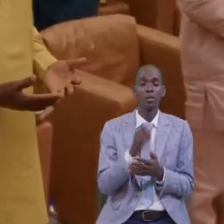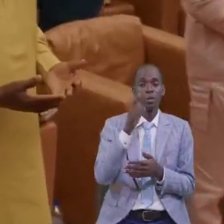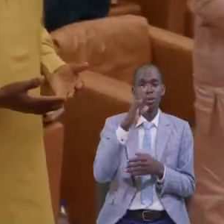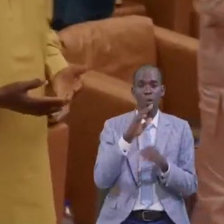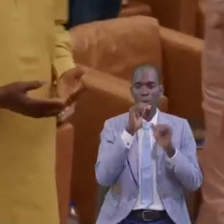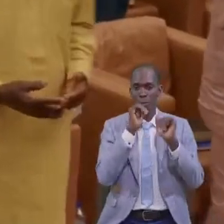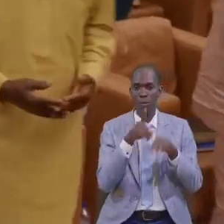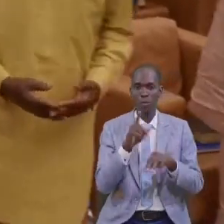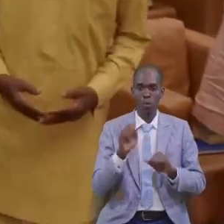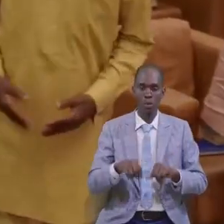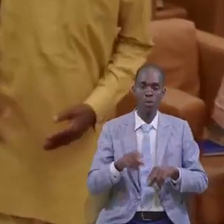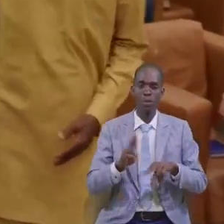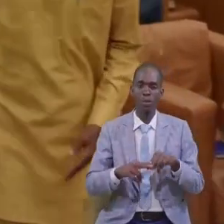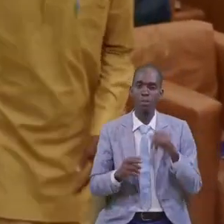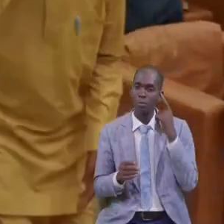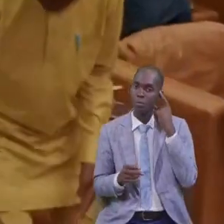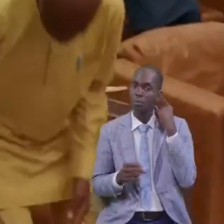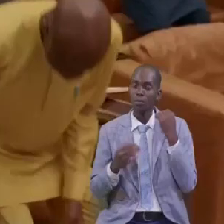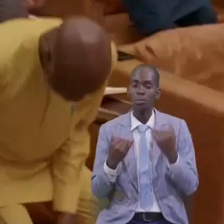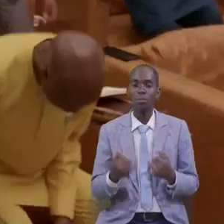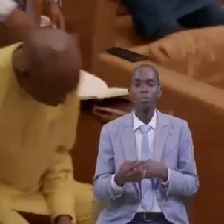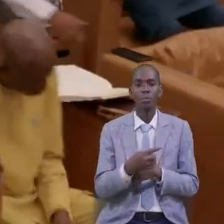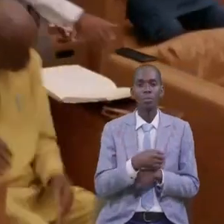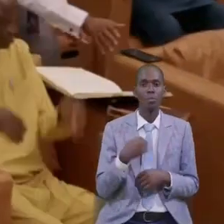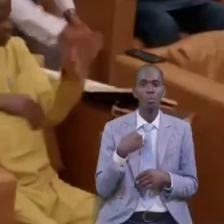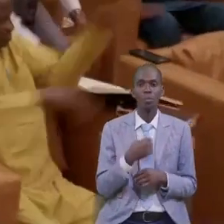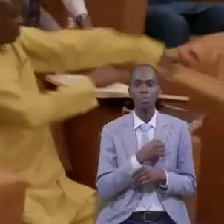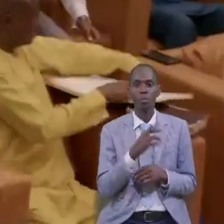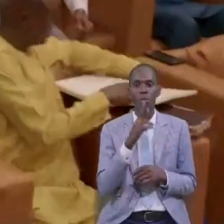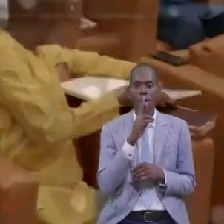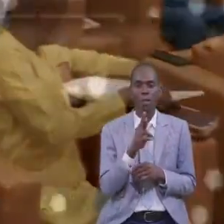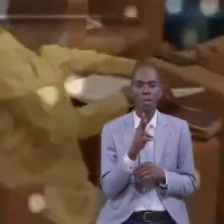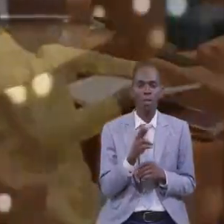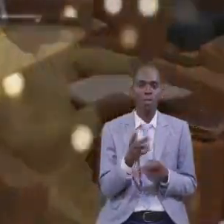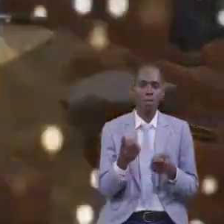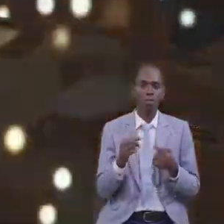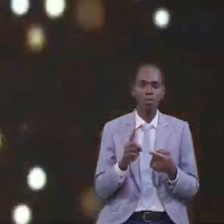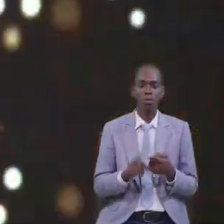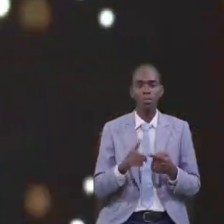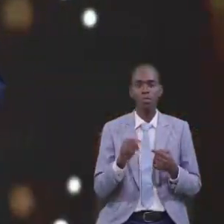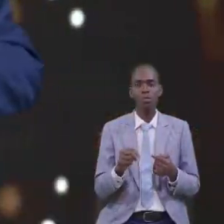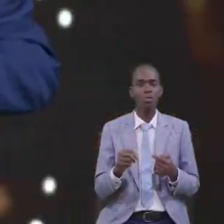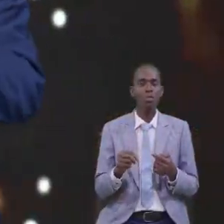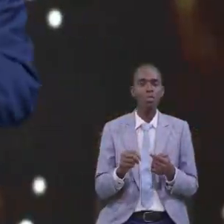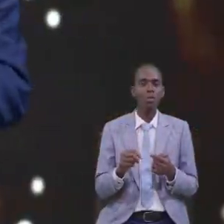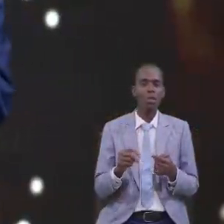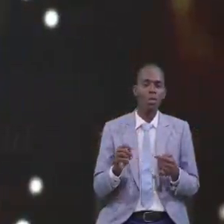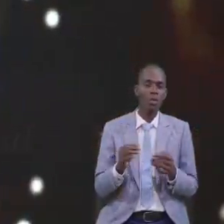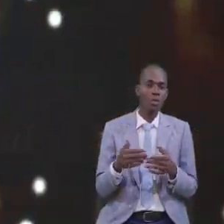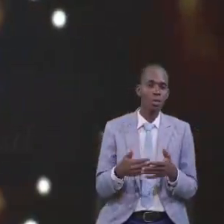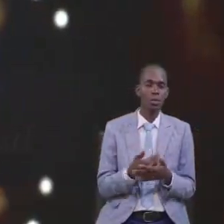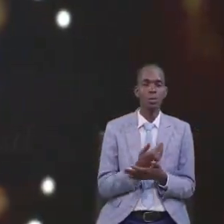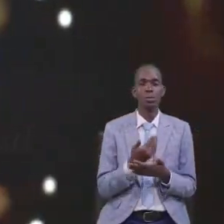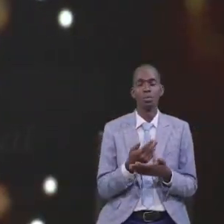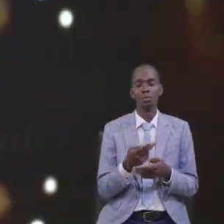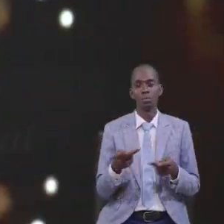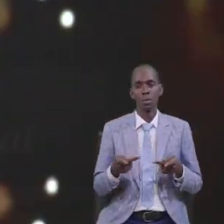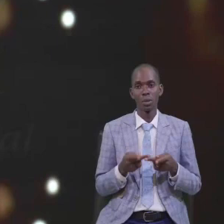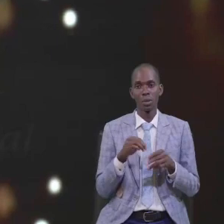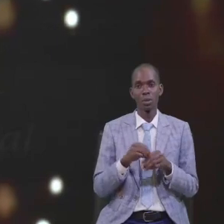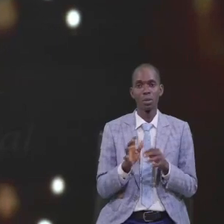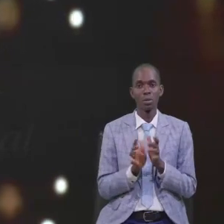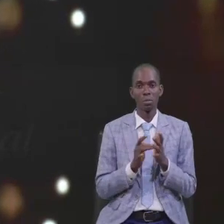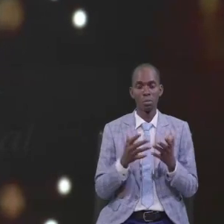you. Consider, today we are coming to a new book of the Bible. Actually, the epistle